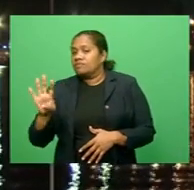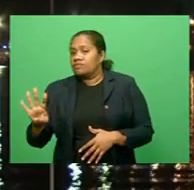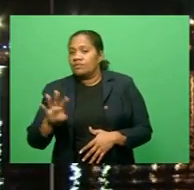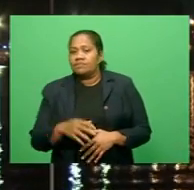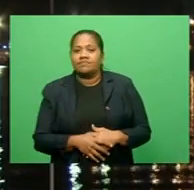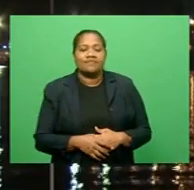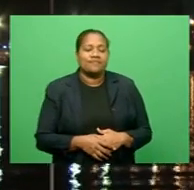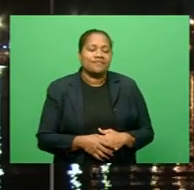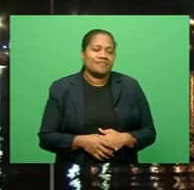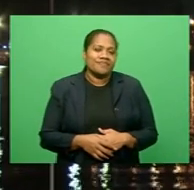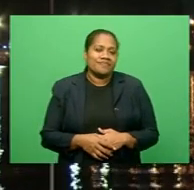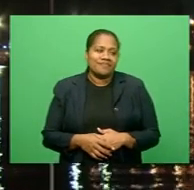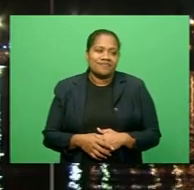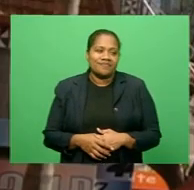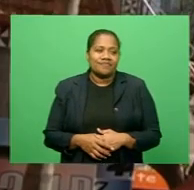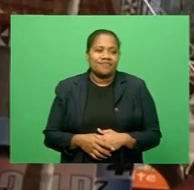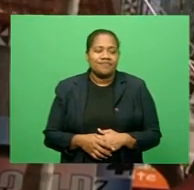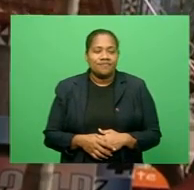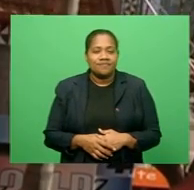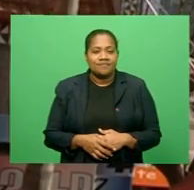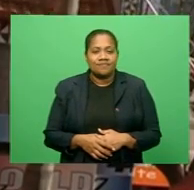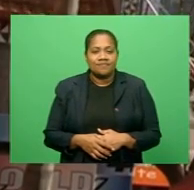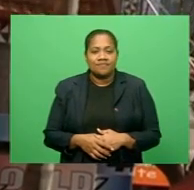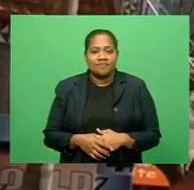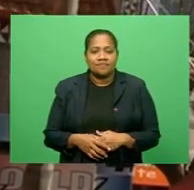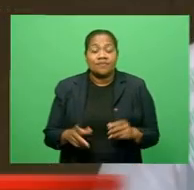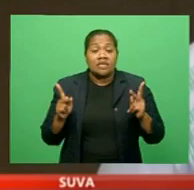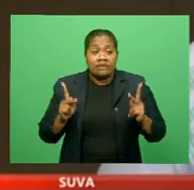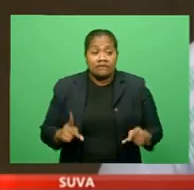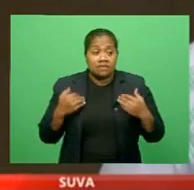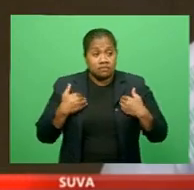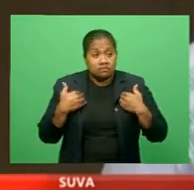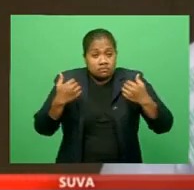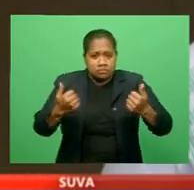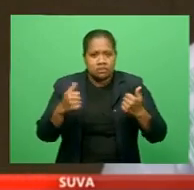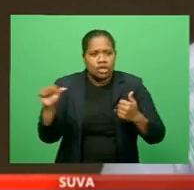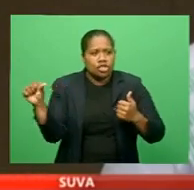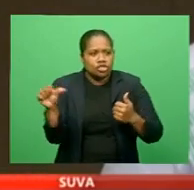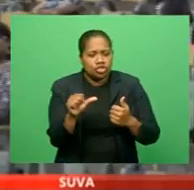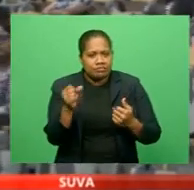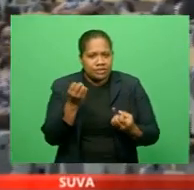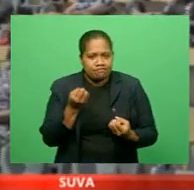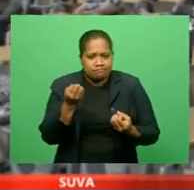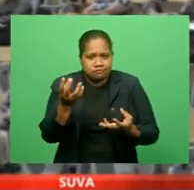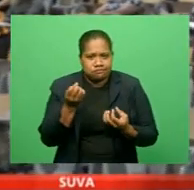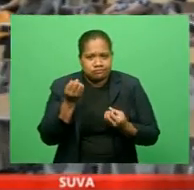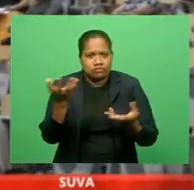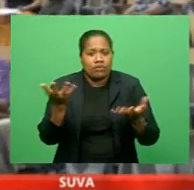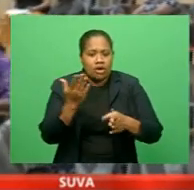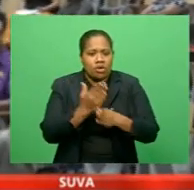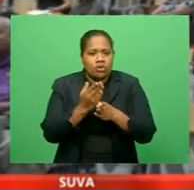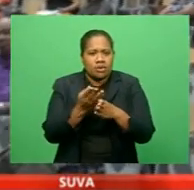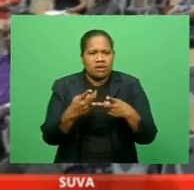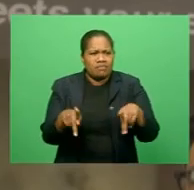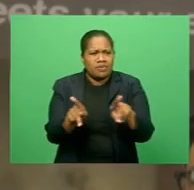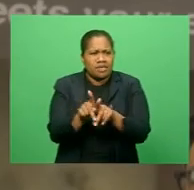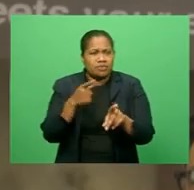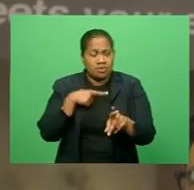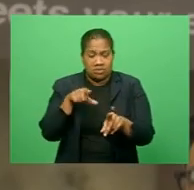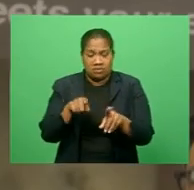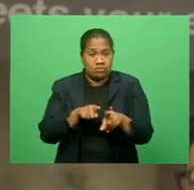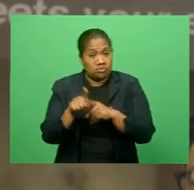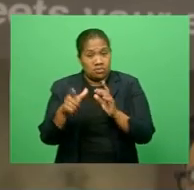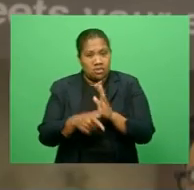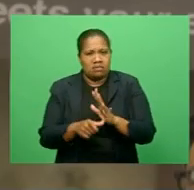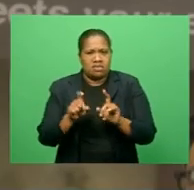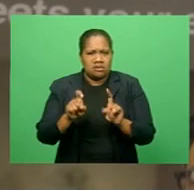Vinina Rakautonga has more. Physical wellness should be addressed at workplaces as employees spend most of their time at work. So if there's